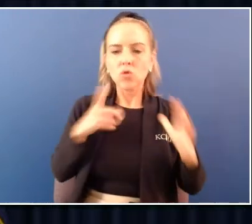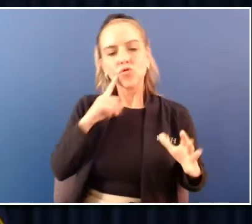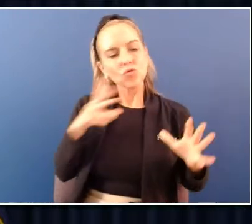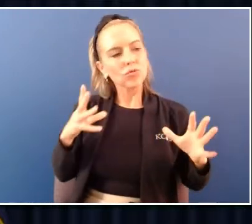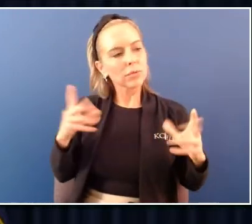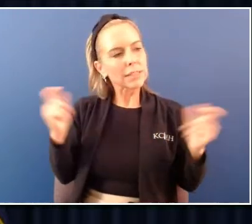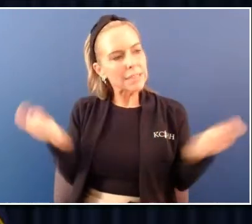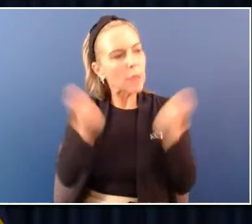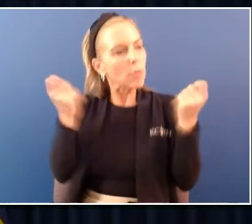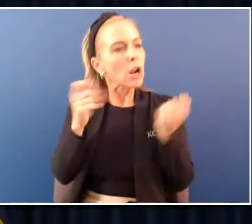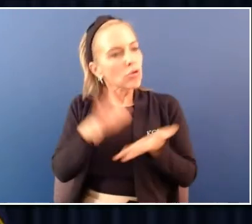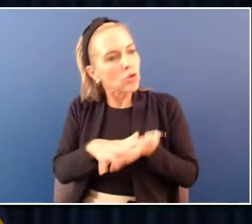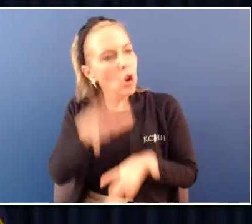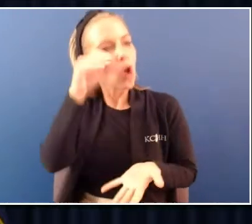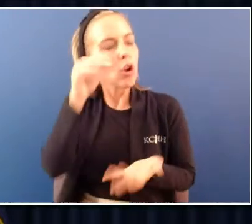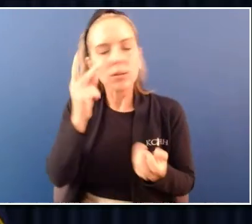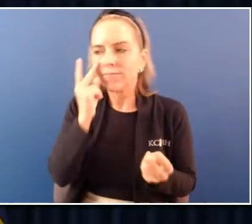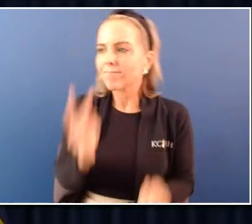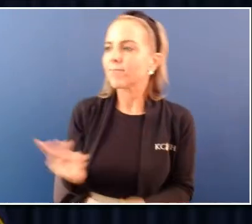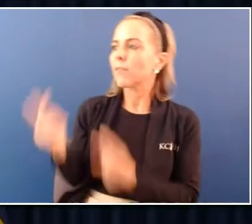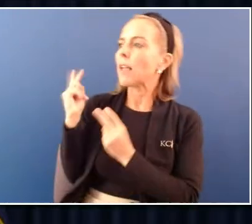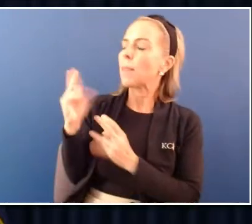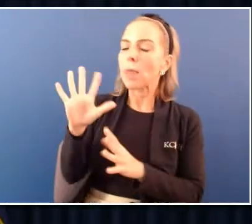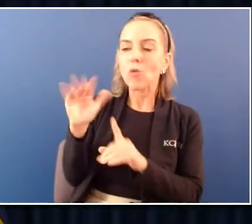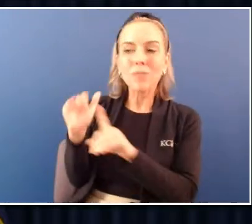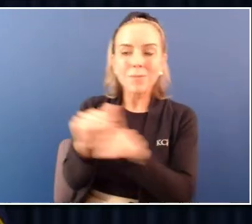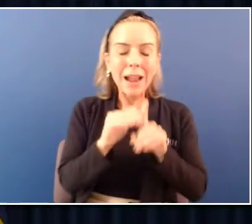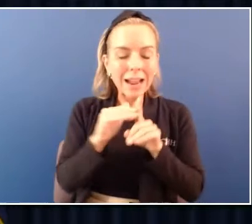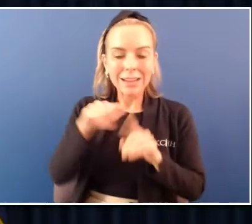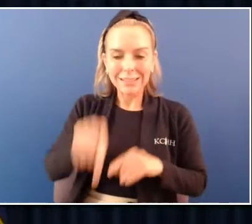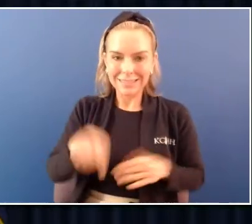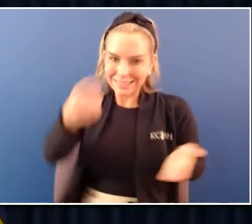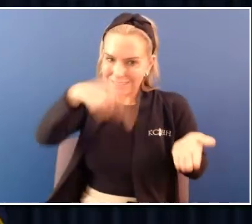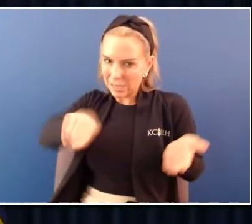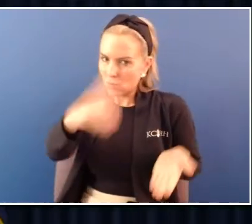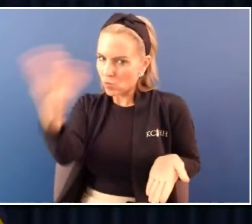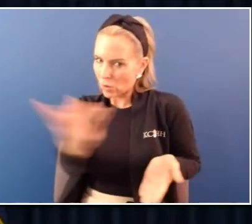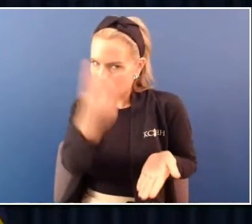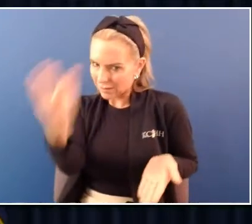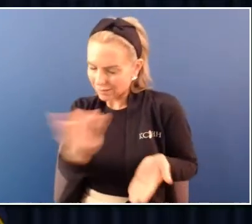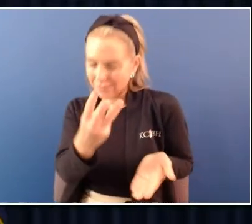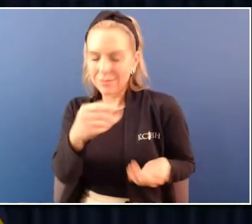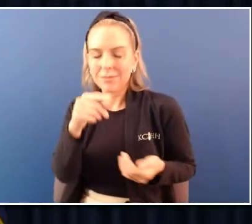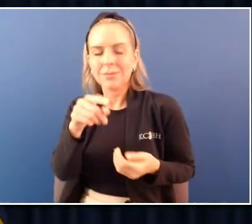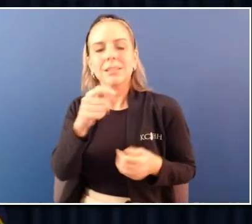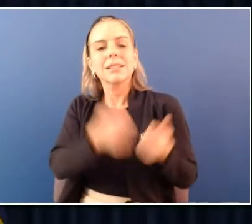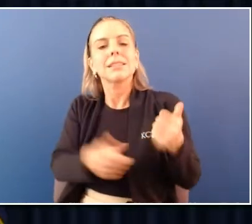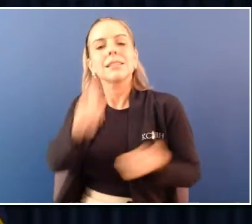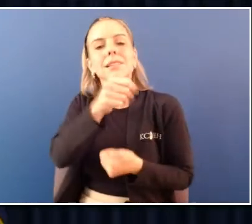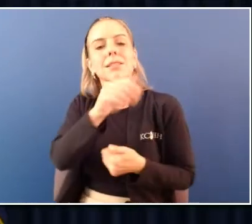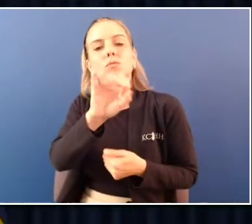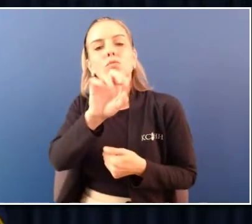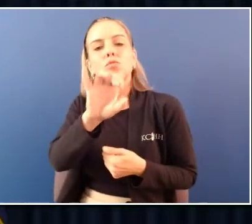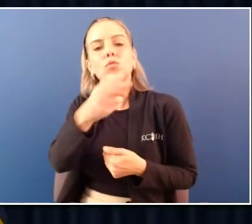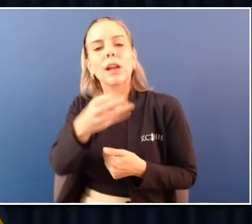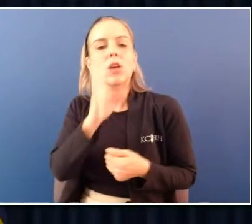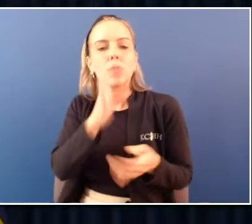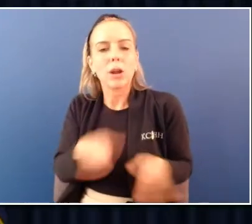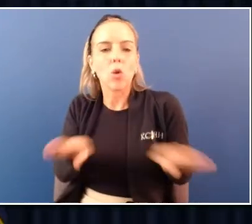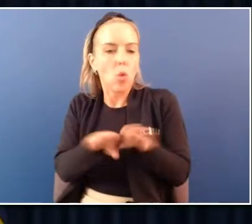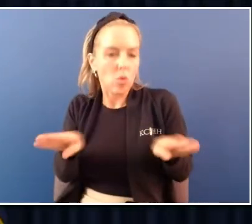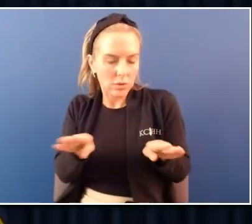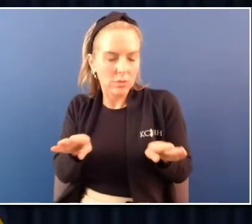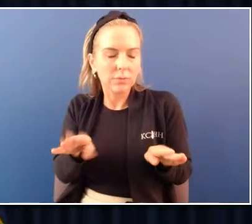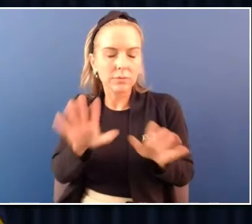and to reflect. So as a reminder, this Juneteenth, which is next Wednesday, executive branch offices will be closed. And again,